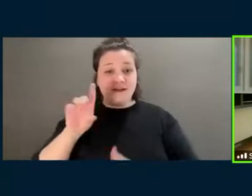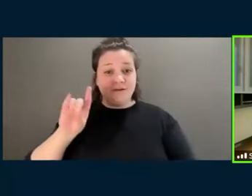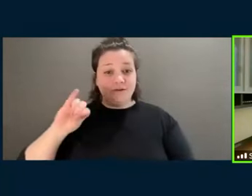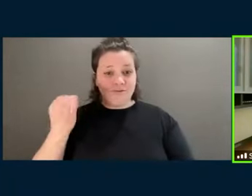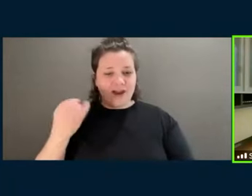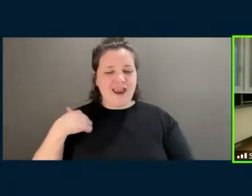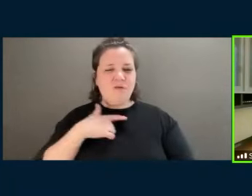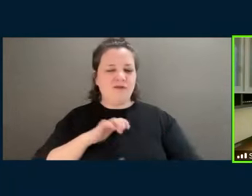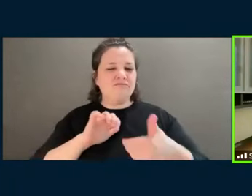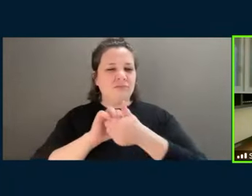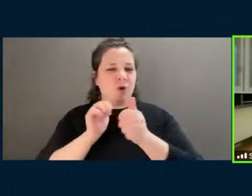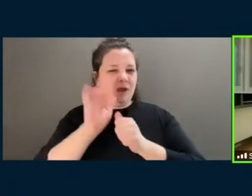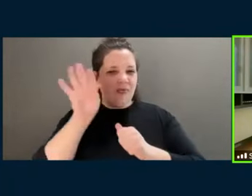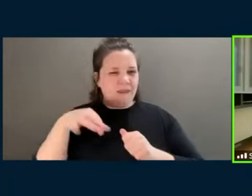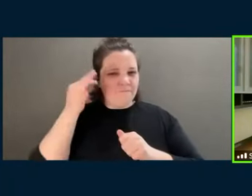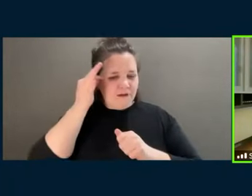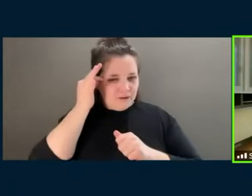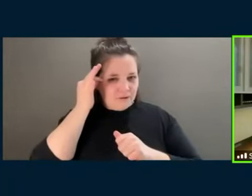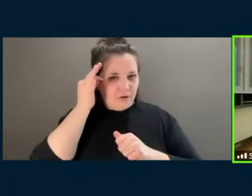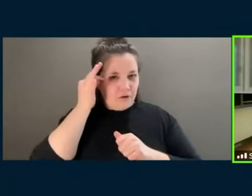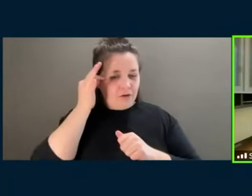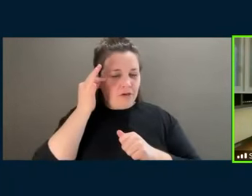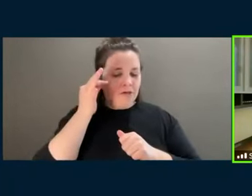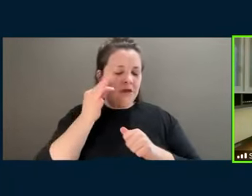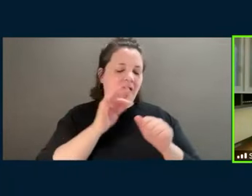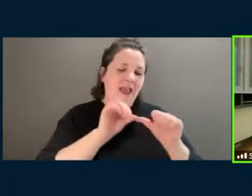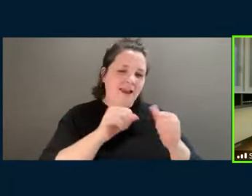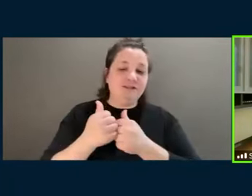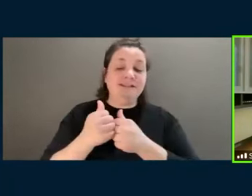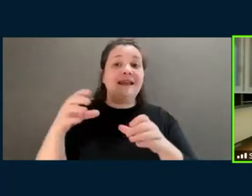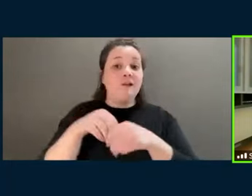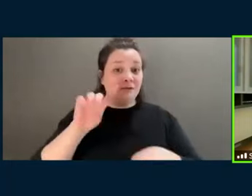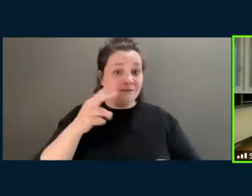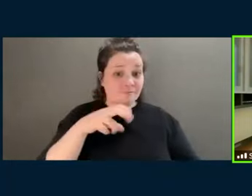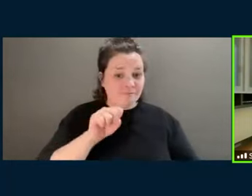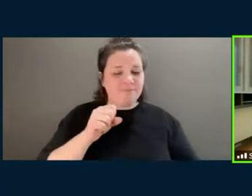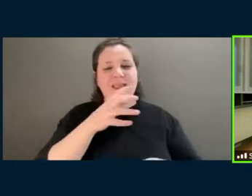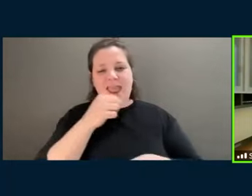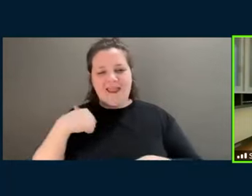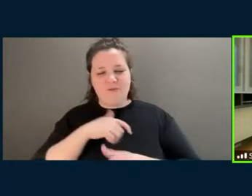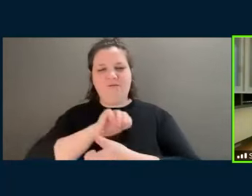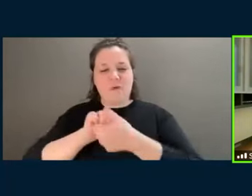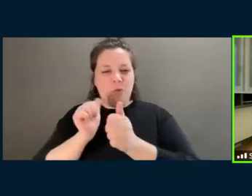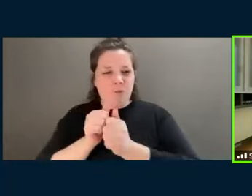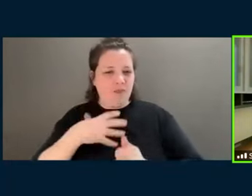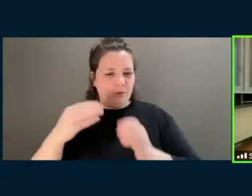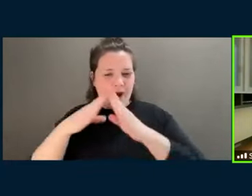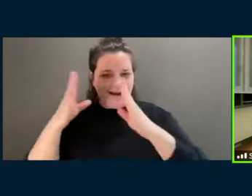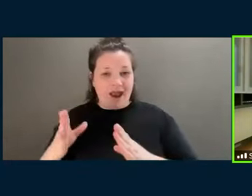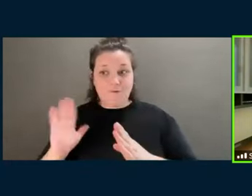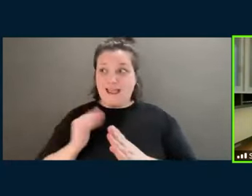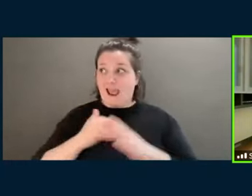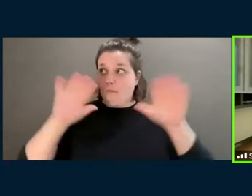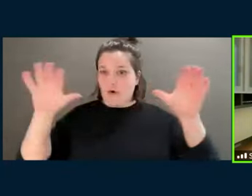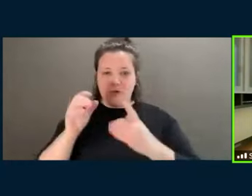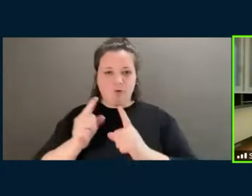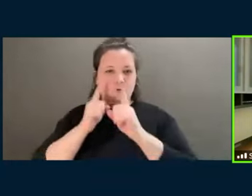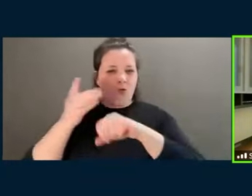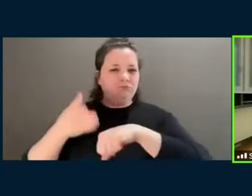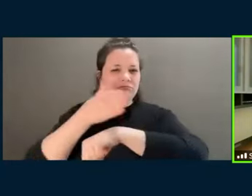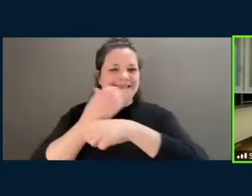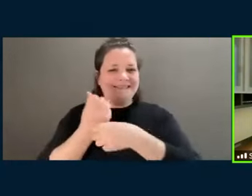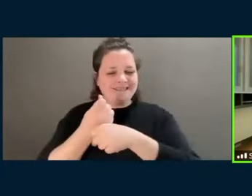in collaboration with our federal counterparts at the Department of Homeland Security and in cooperation with the White House, work to enhance the safety and security of